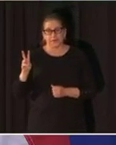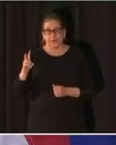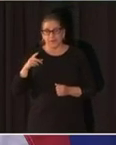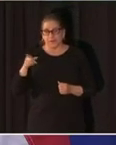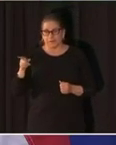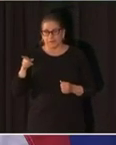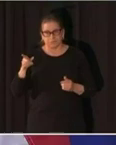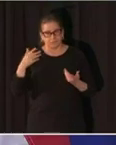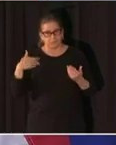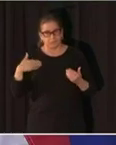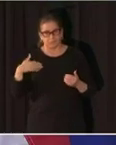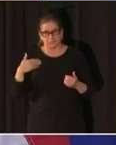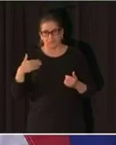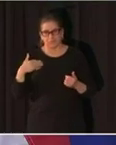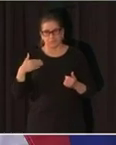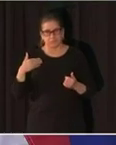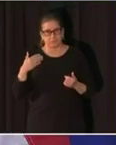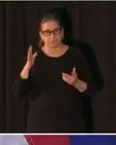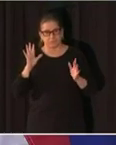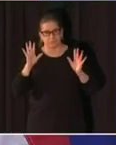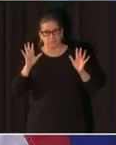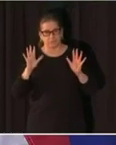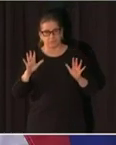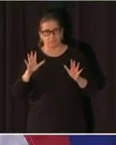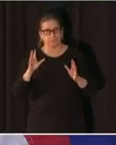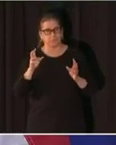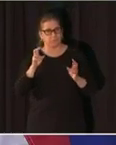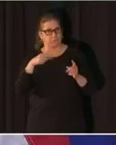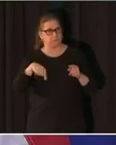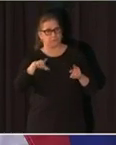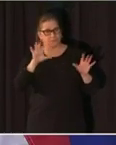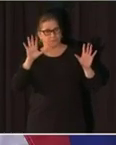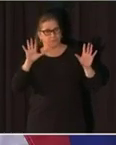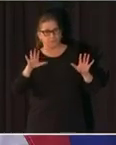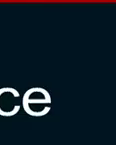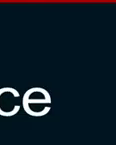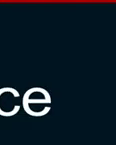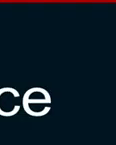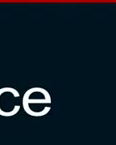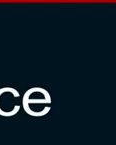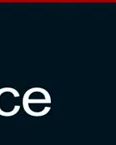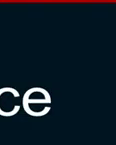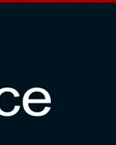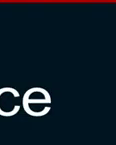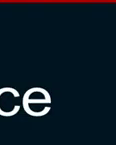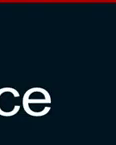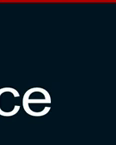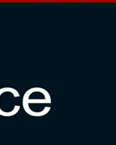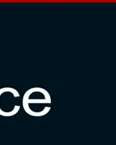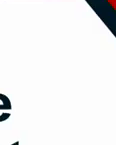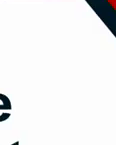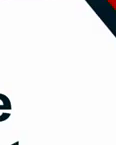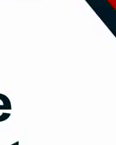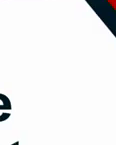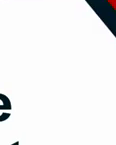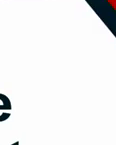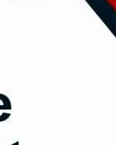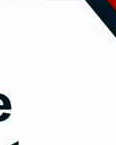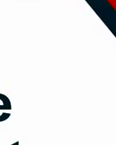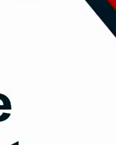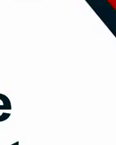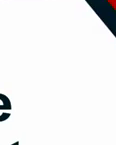we can and all that we must to equalize opportunities and experience for African Americans in our